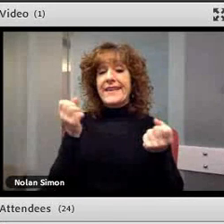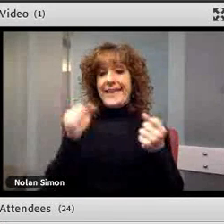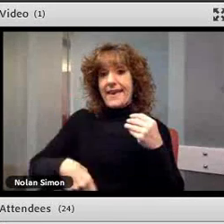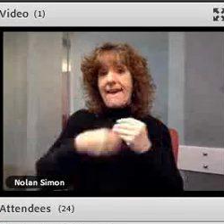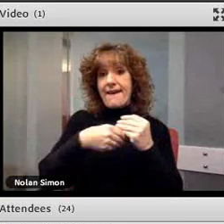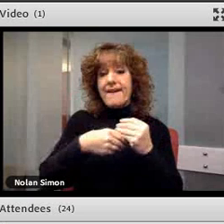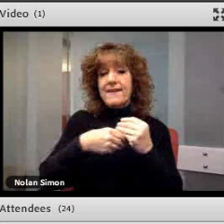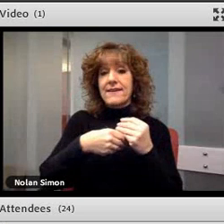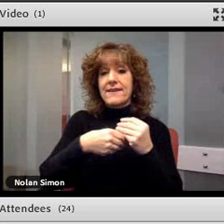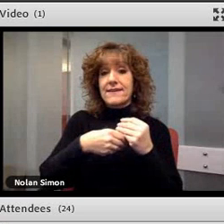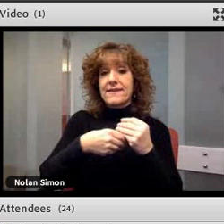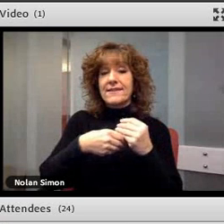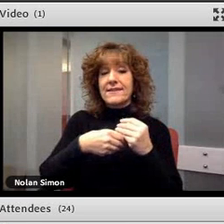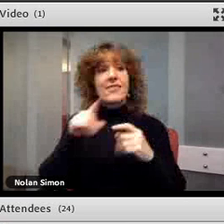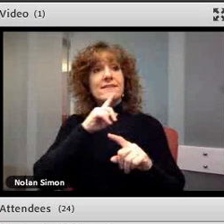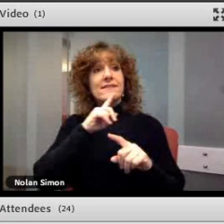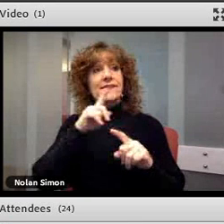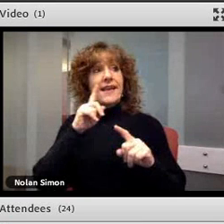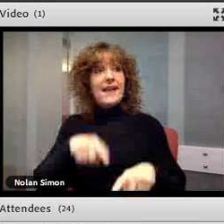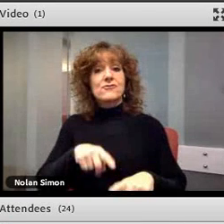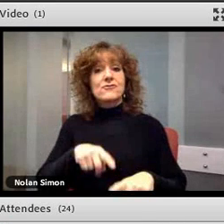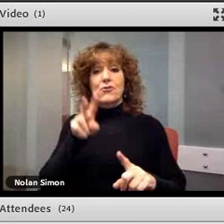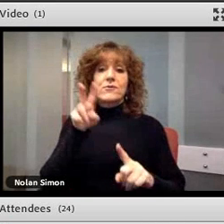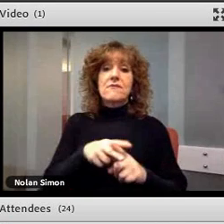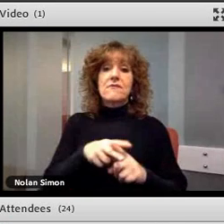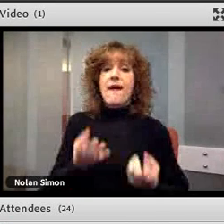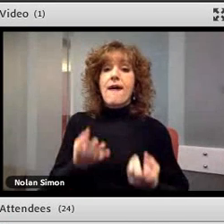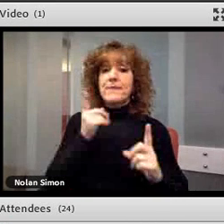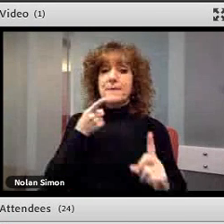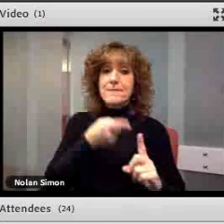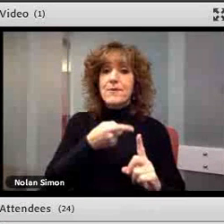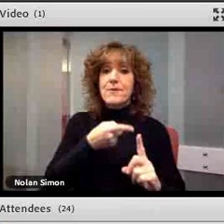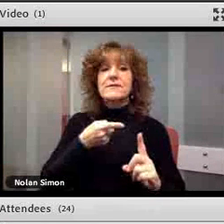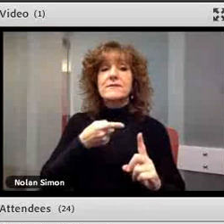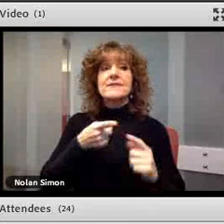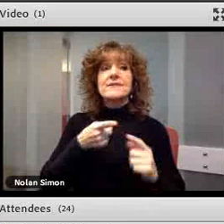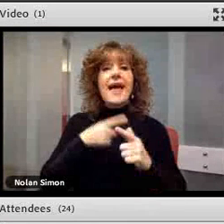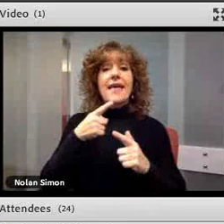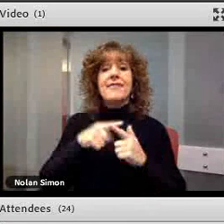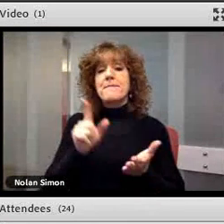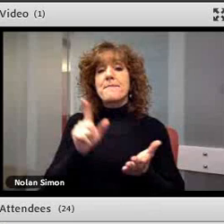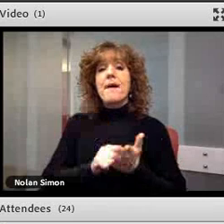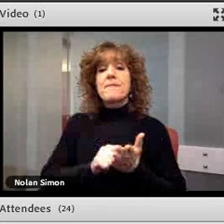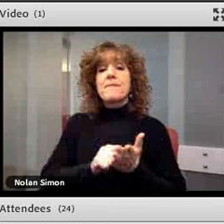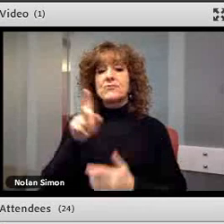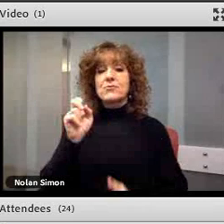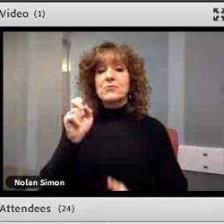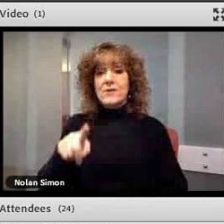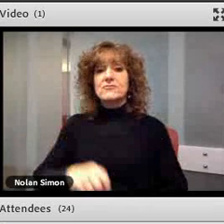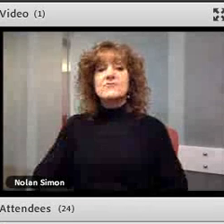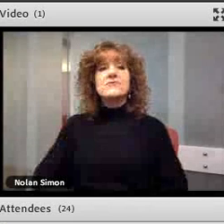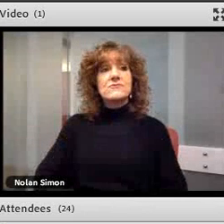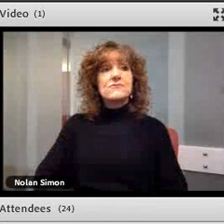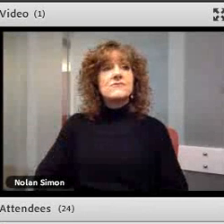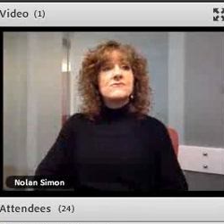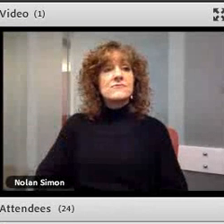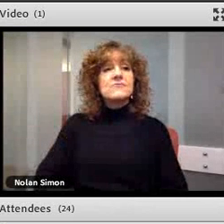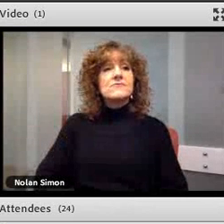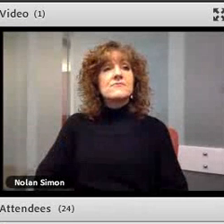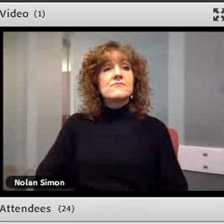this is the answer, and you assign the points. Okay, then you publish your question.